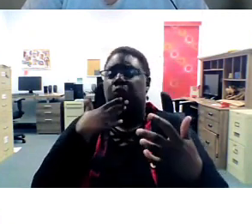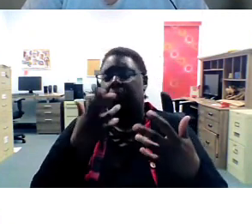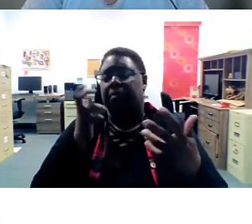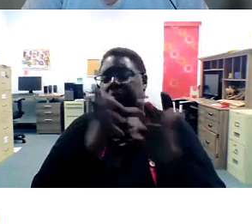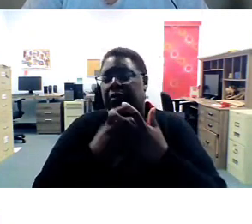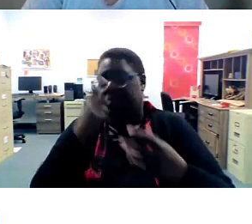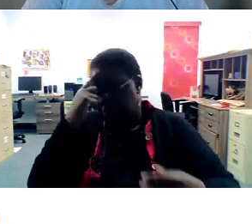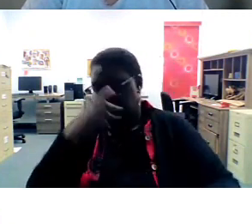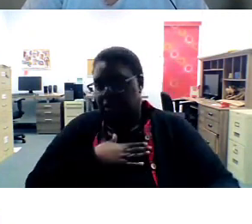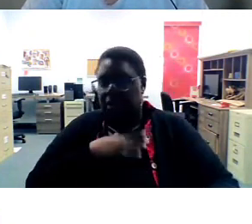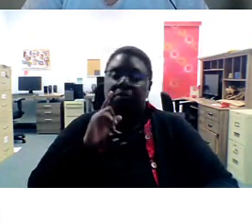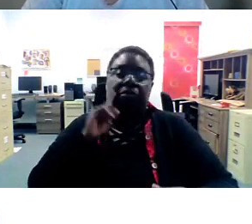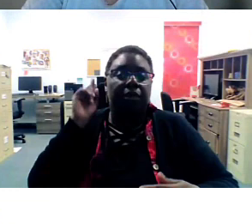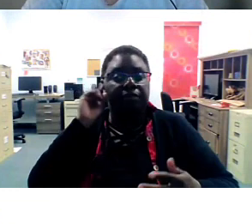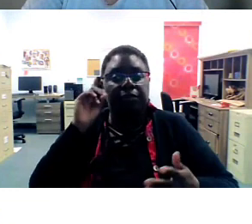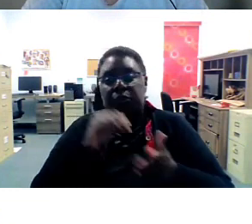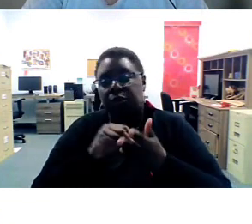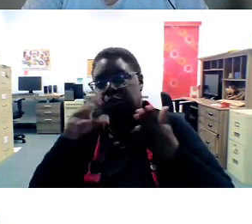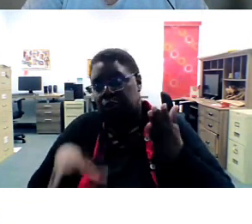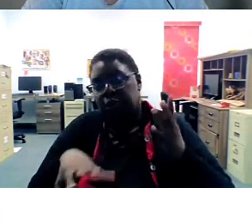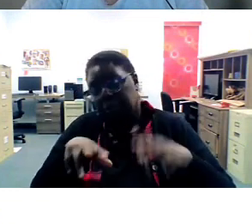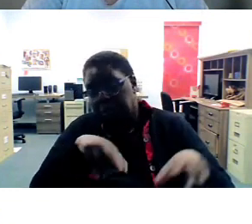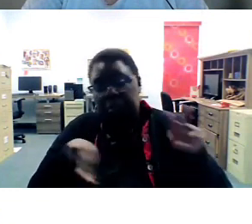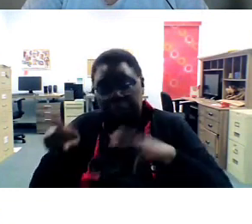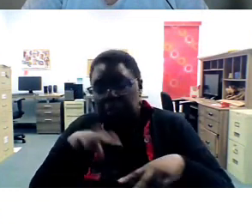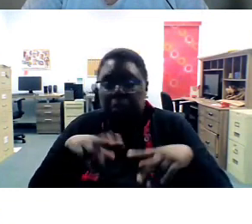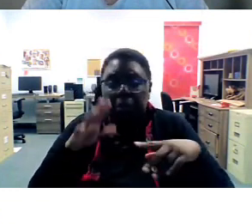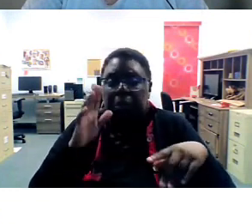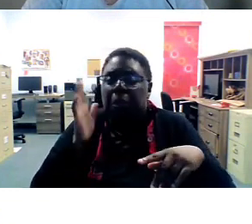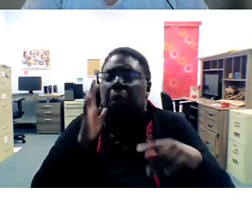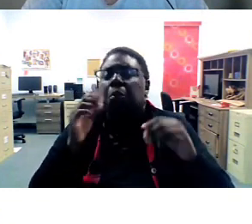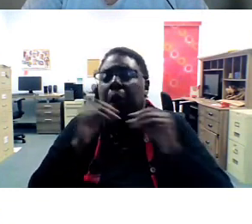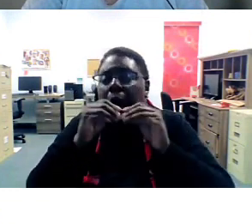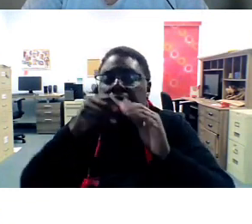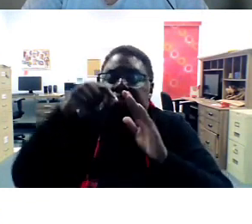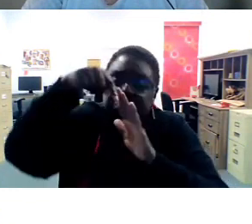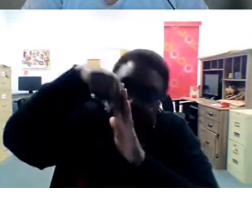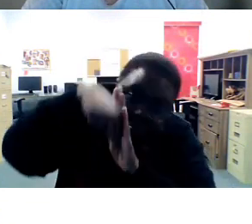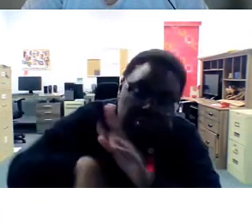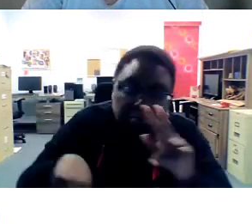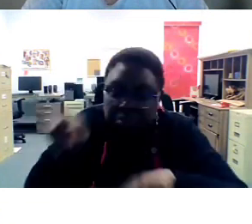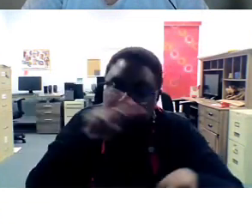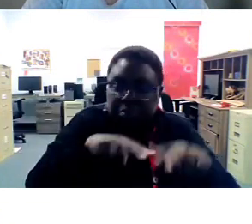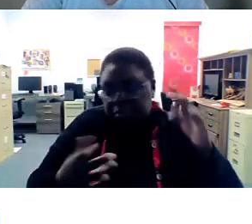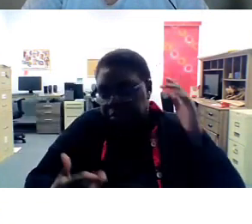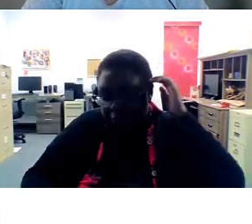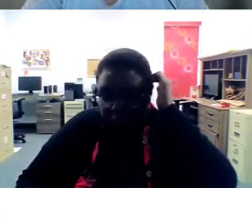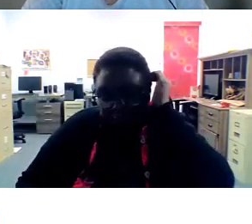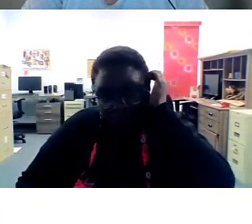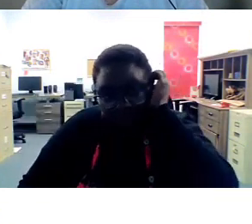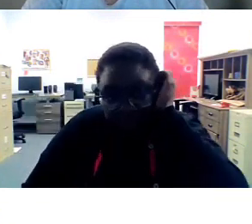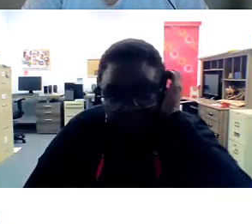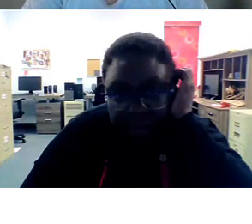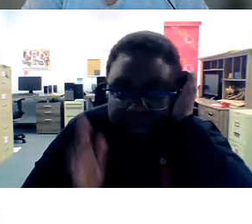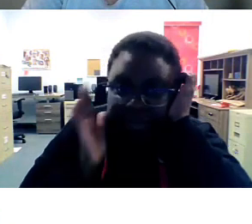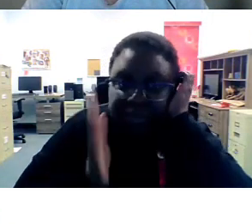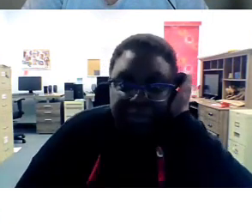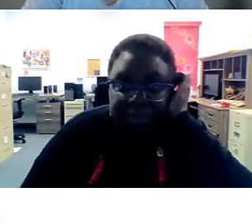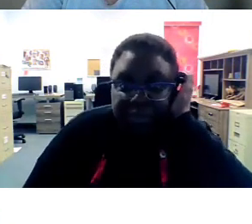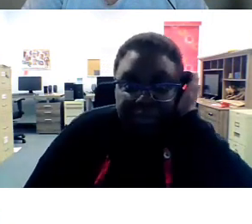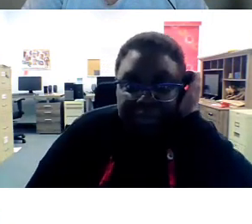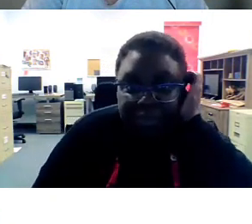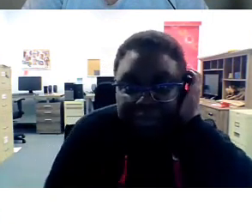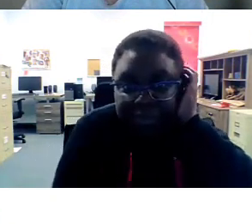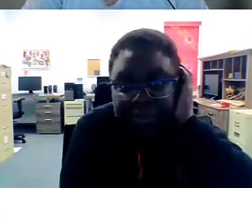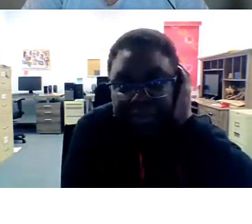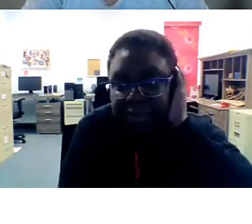and again those pictures to support that visual learning, which is supportive for our deaf learners. So I will continue to explore, but I did